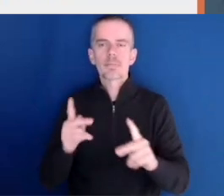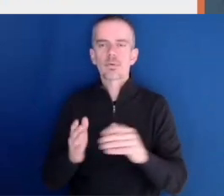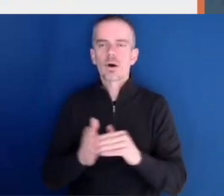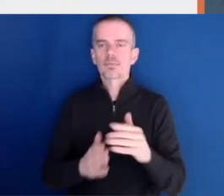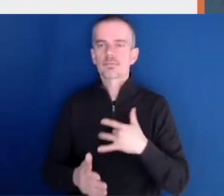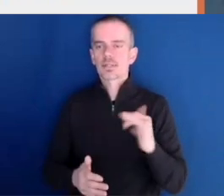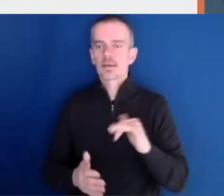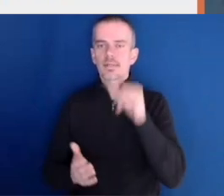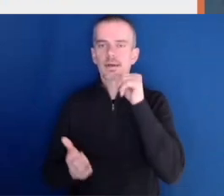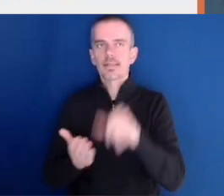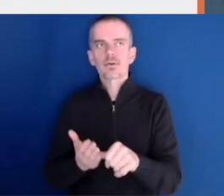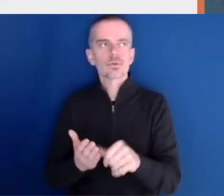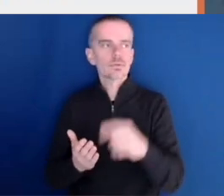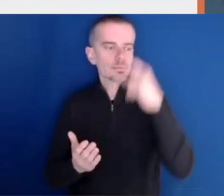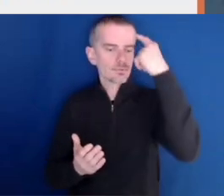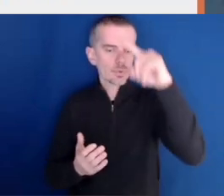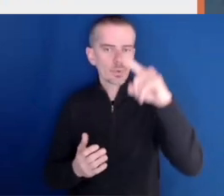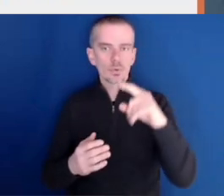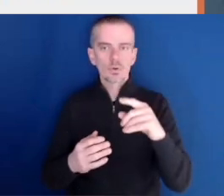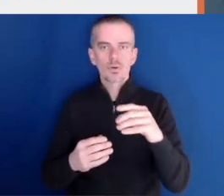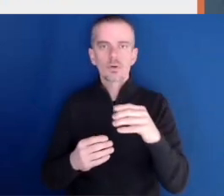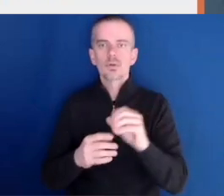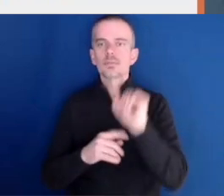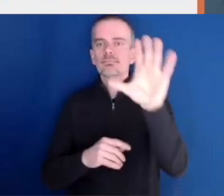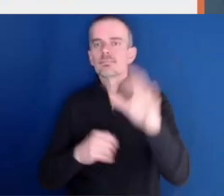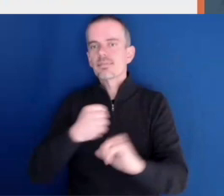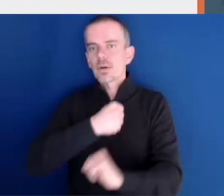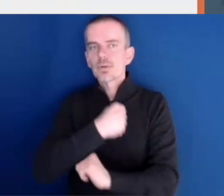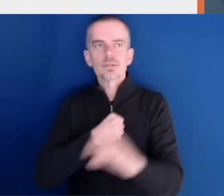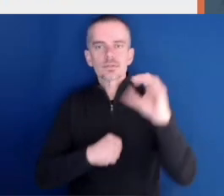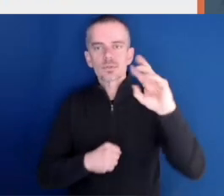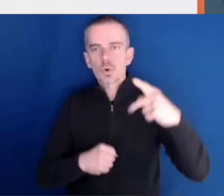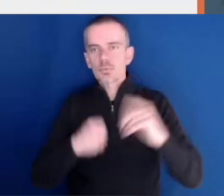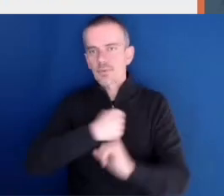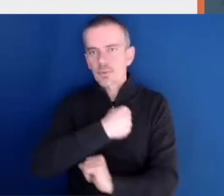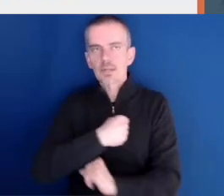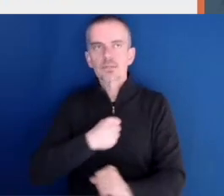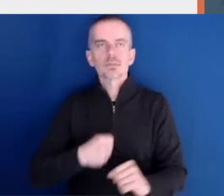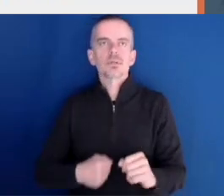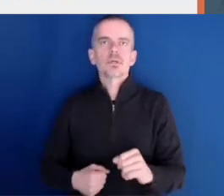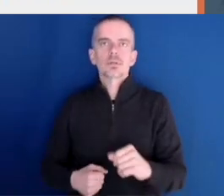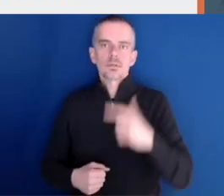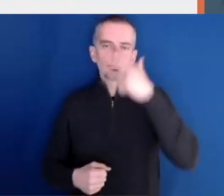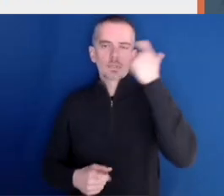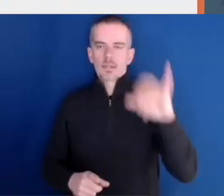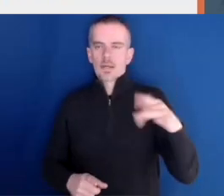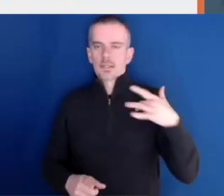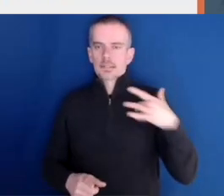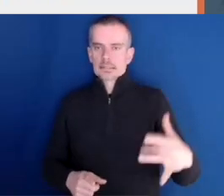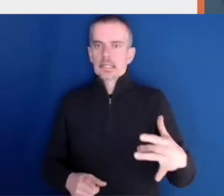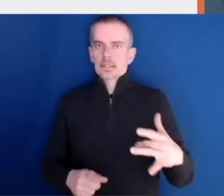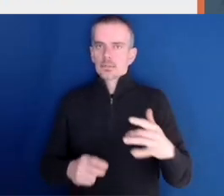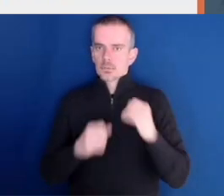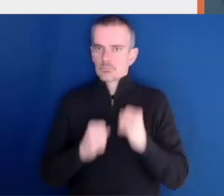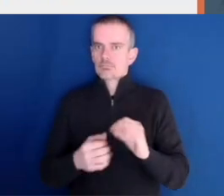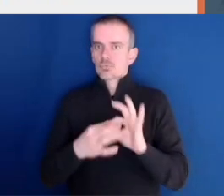of letters for foundations and corporate foundations, because that tends to be pretty